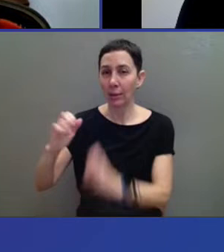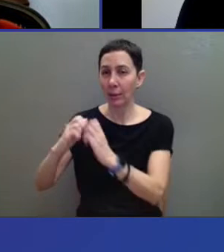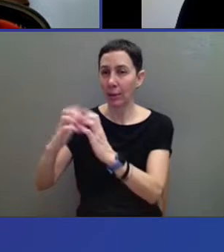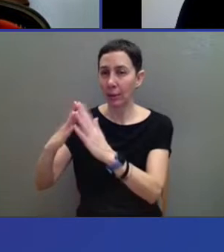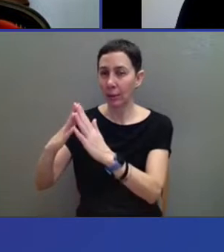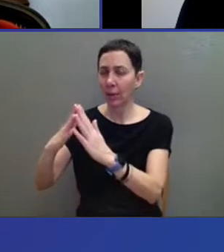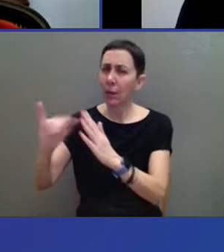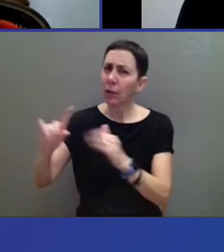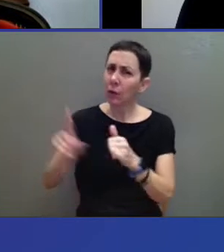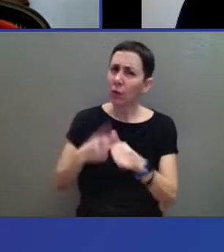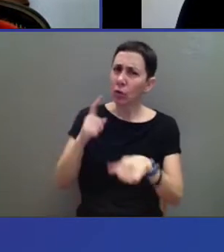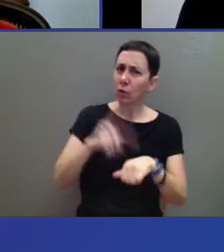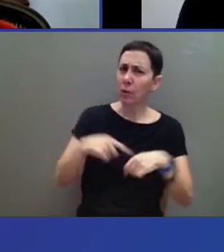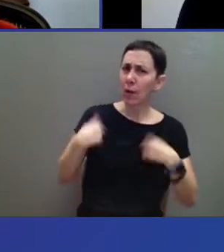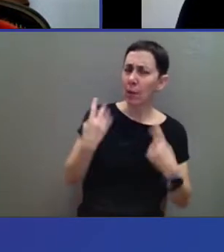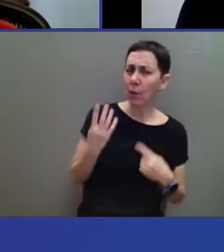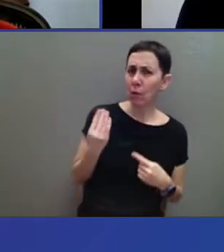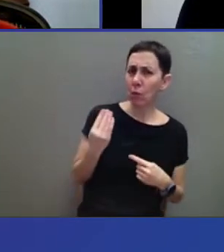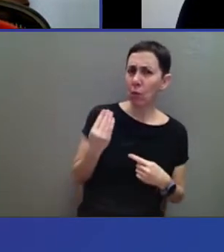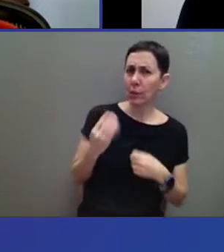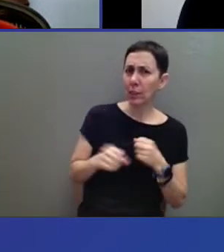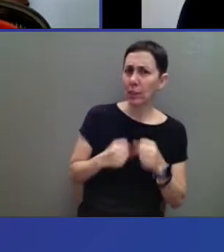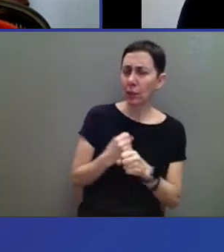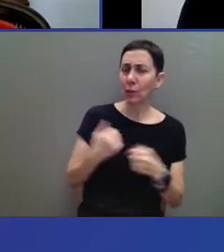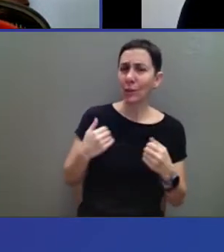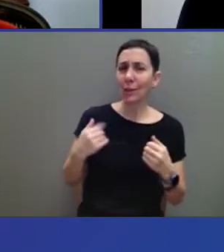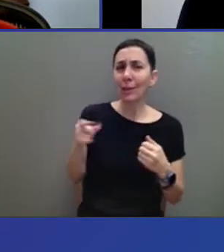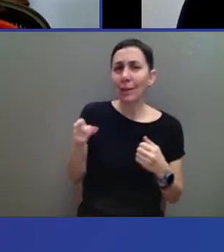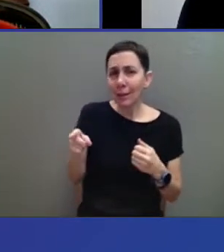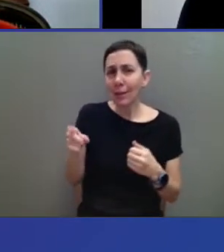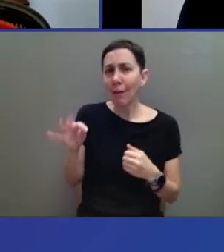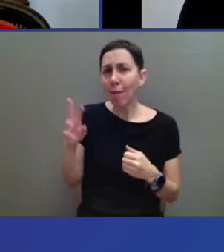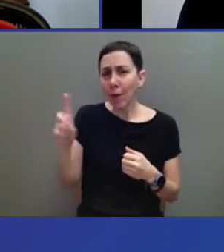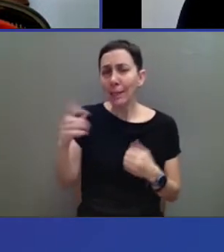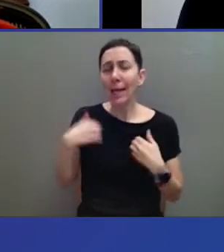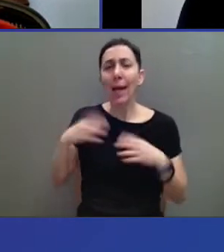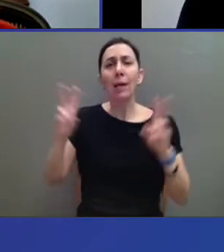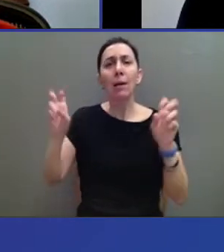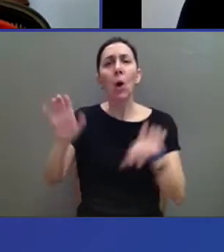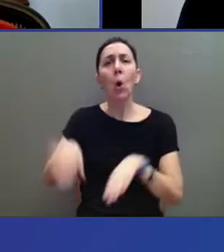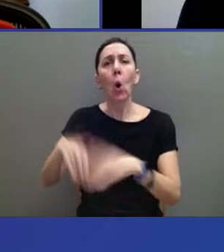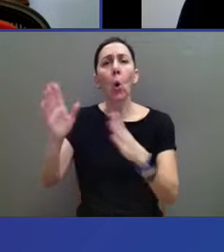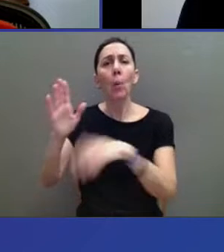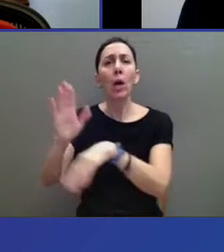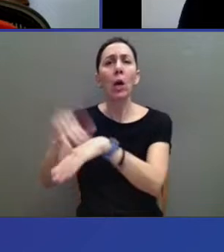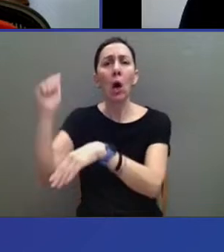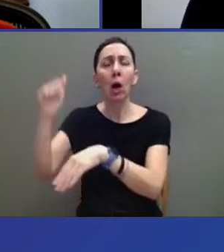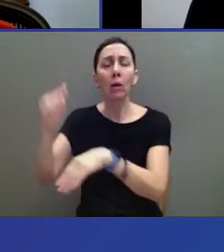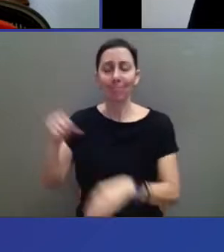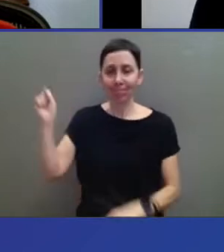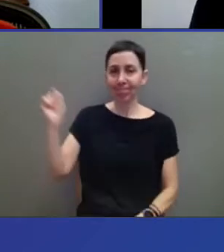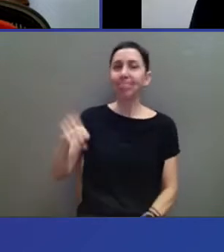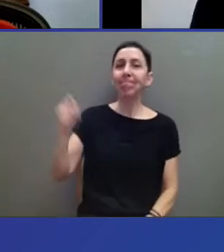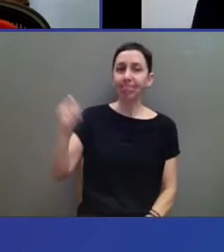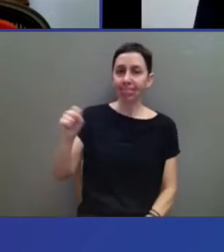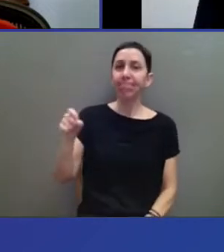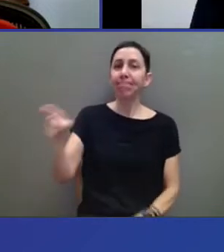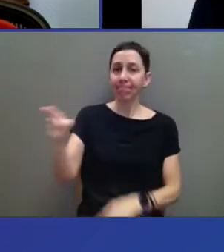years that the fund had an open call, right? Yes, exactly. The first time in 14 years. And it